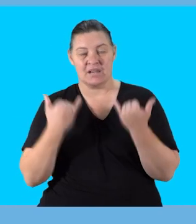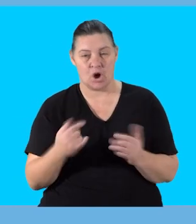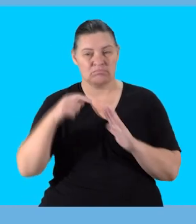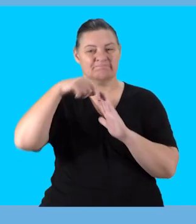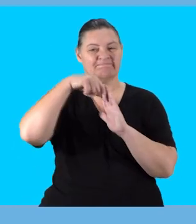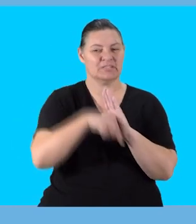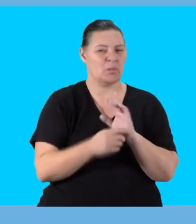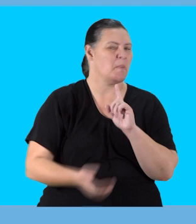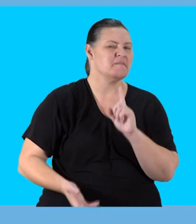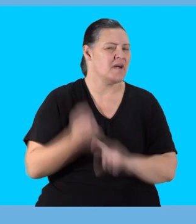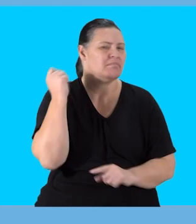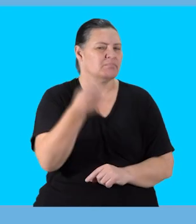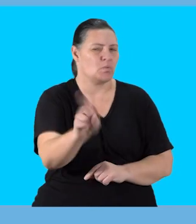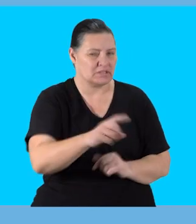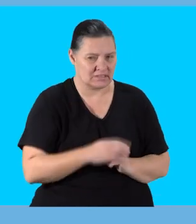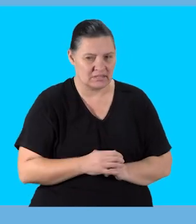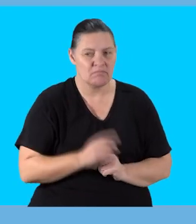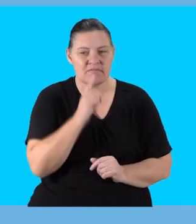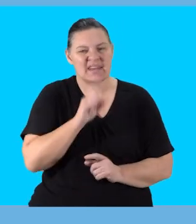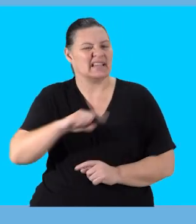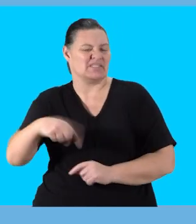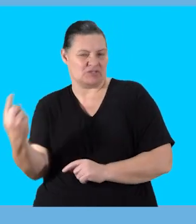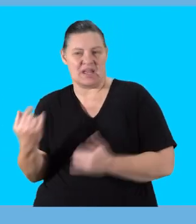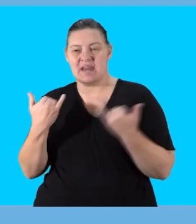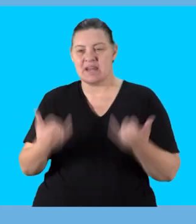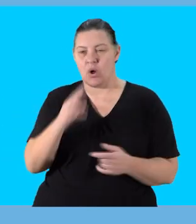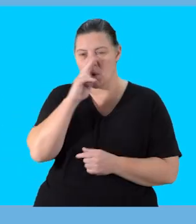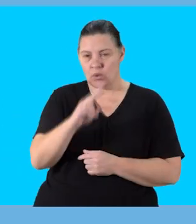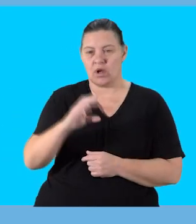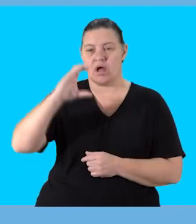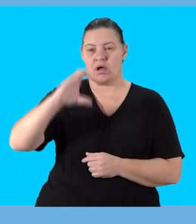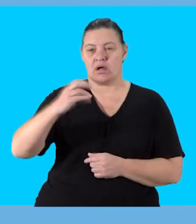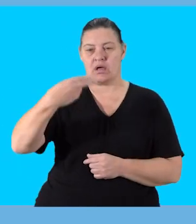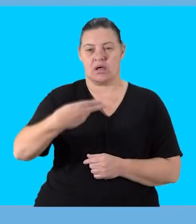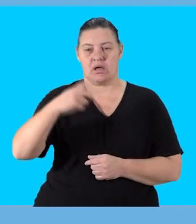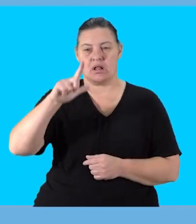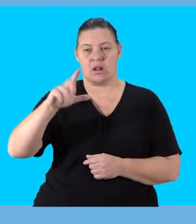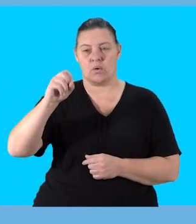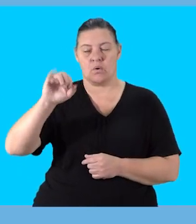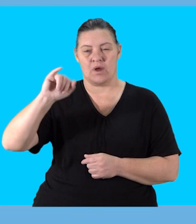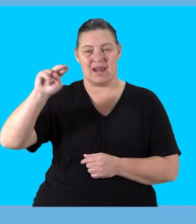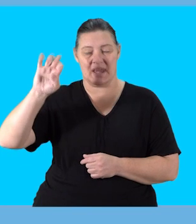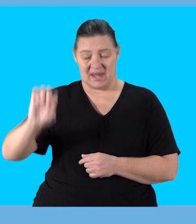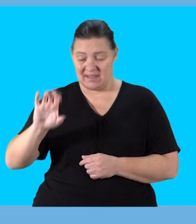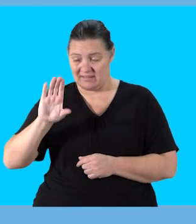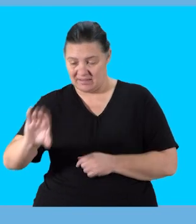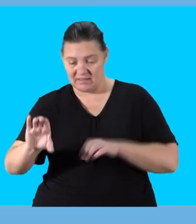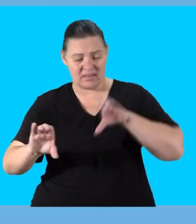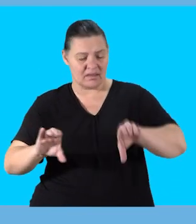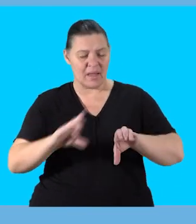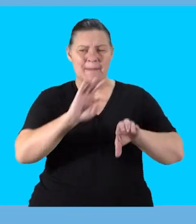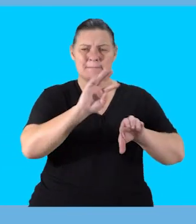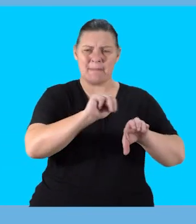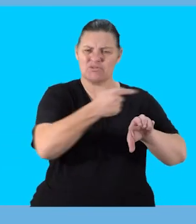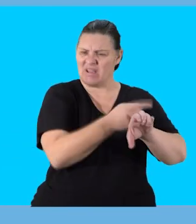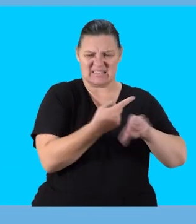let's go into detail into what we find and look at a different element now. So we're looking at Cl now. It's different from the magnesium that we just